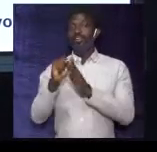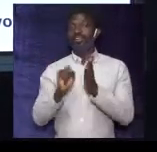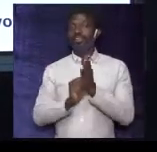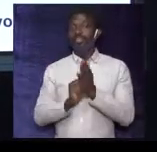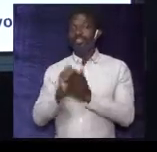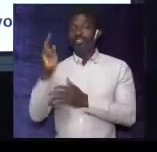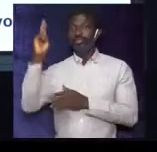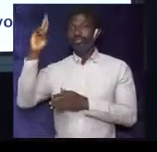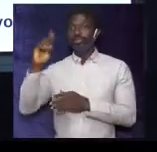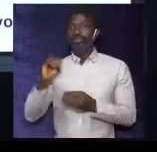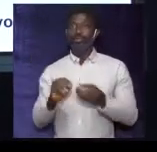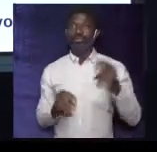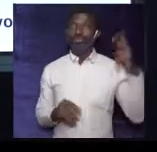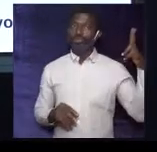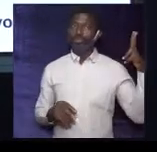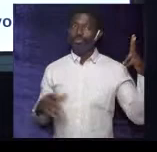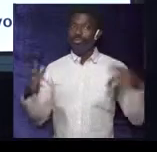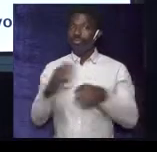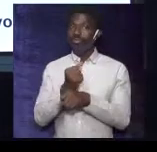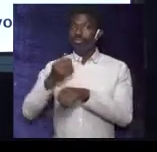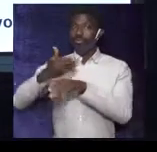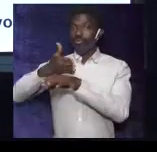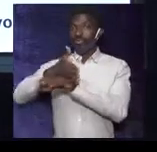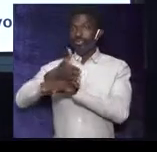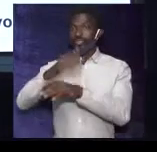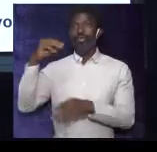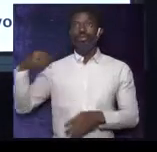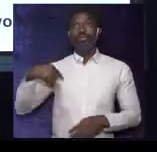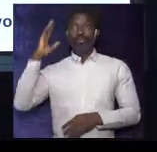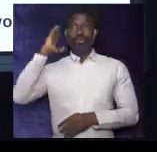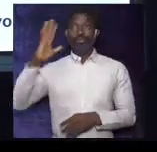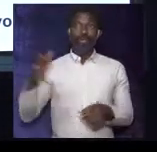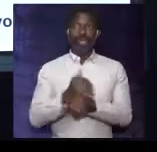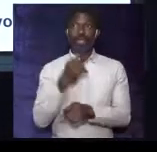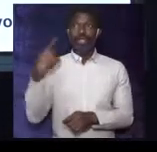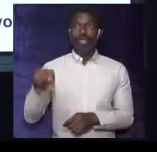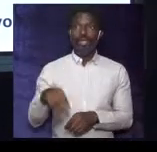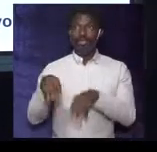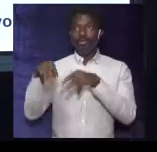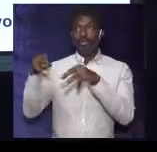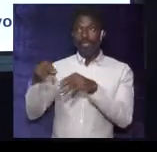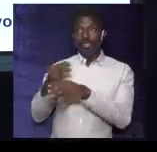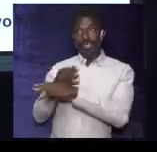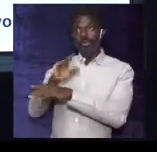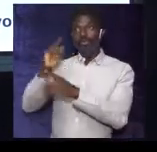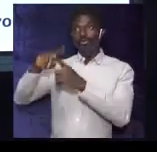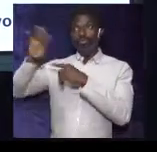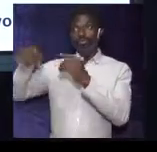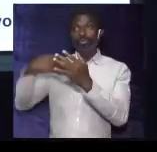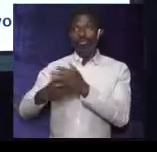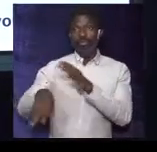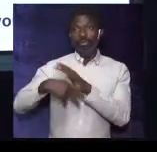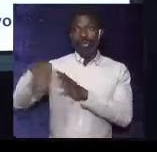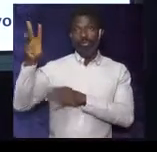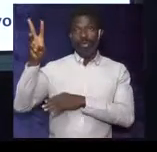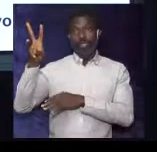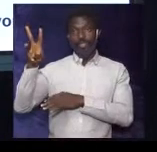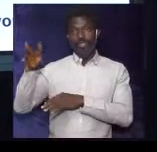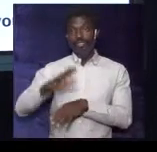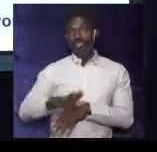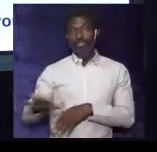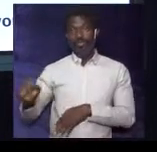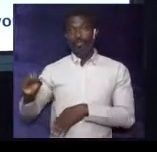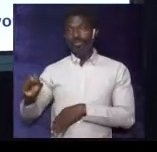at Lagos State University. Get across. We will get the message across to